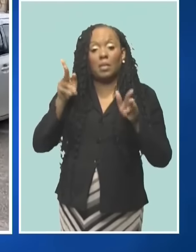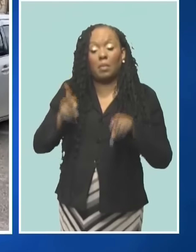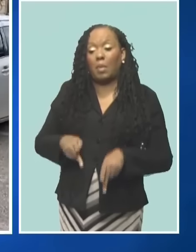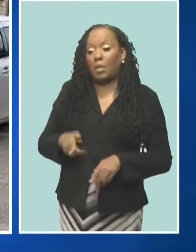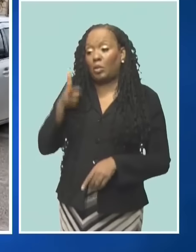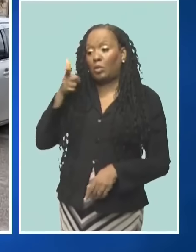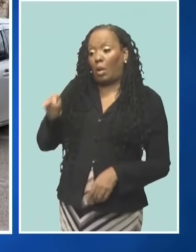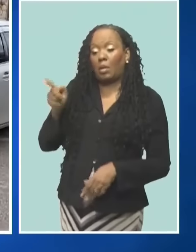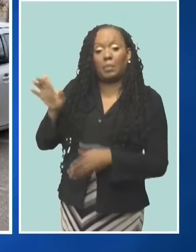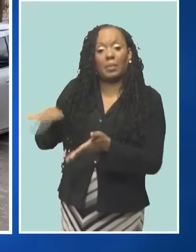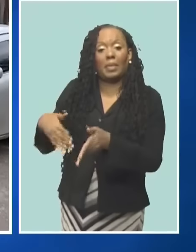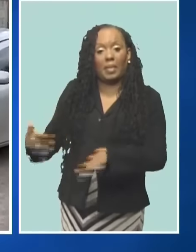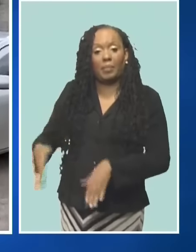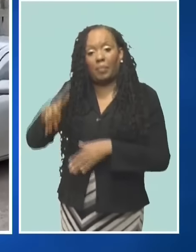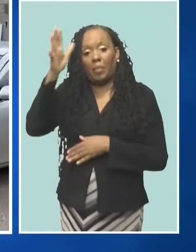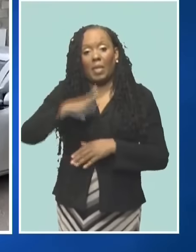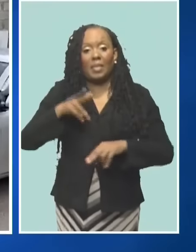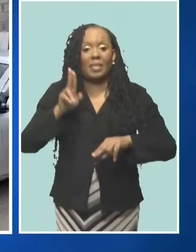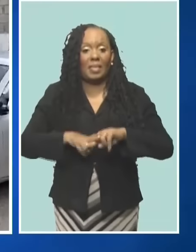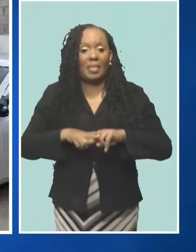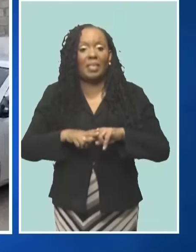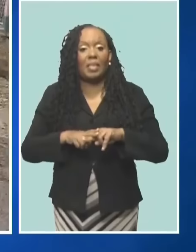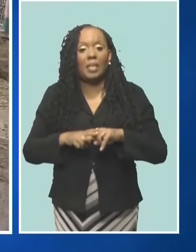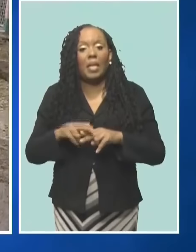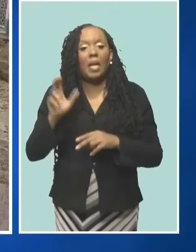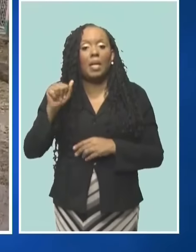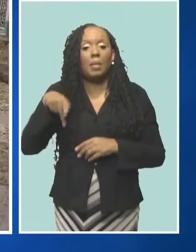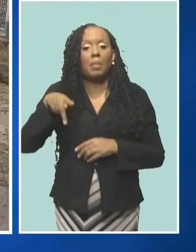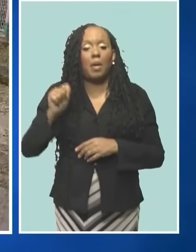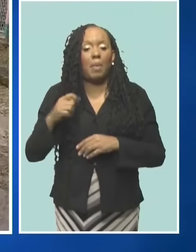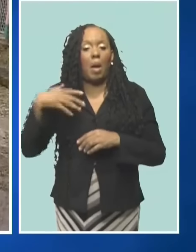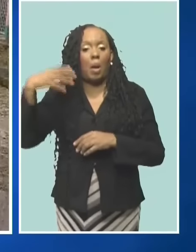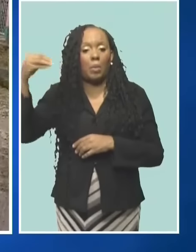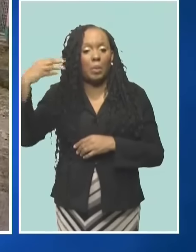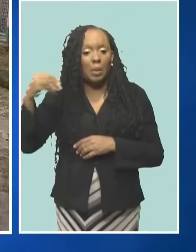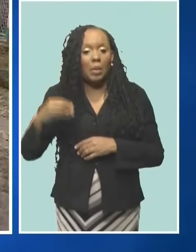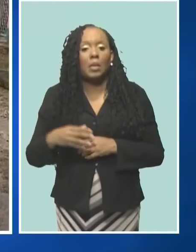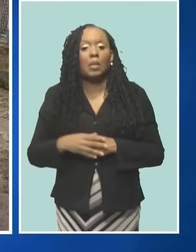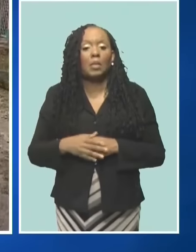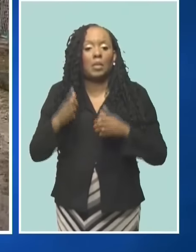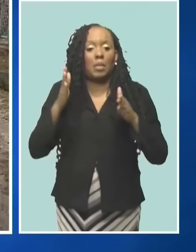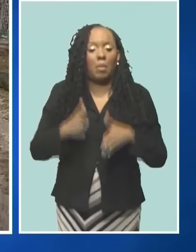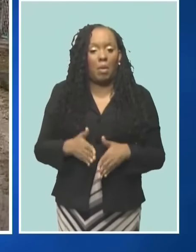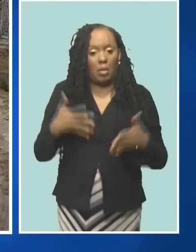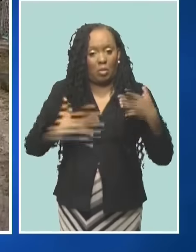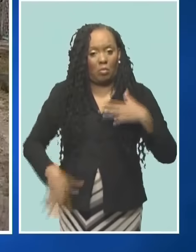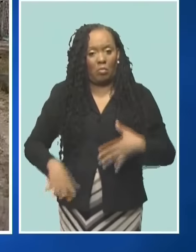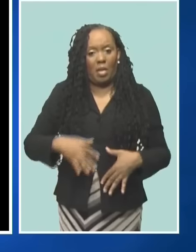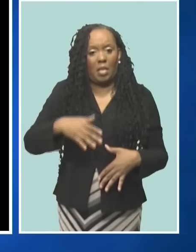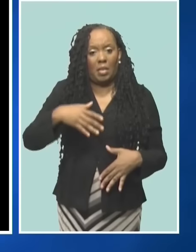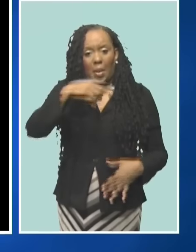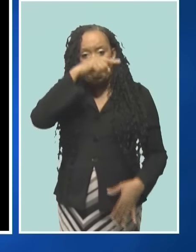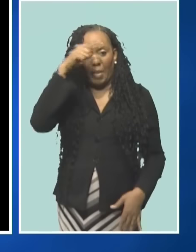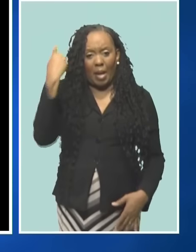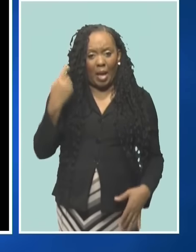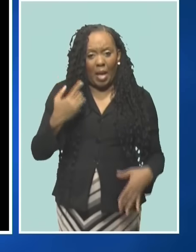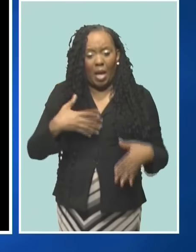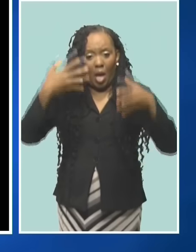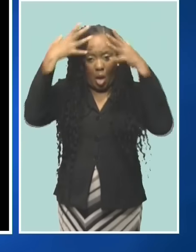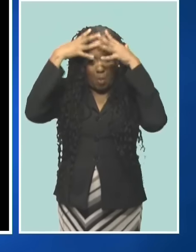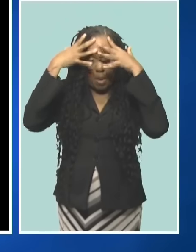says Waif was sitting on the step of an apartment at Belfield Land, Blackrock, St. Michael, when an assailant dressed in all black and